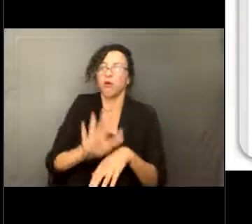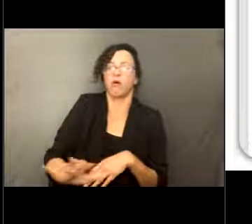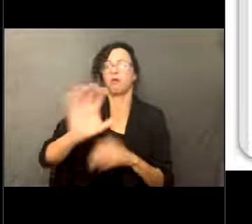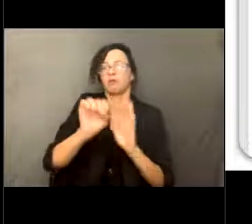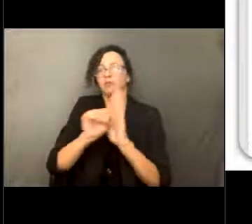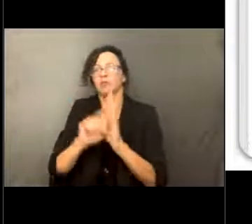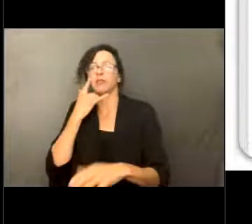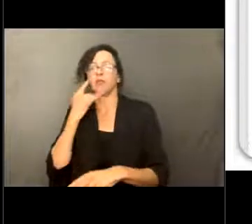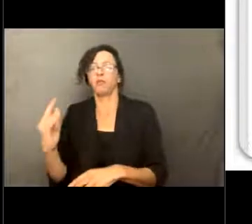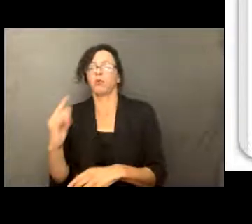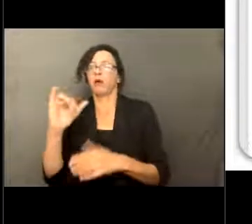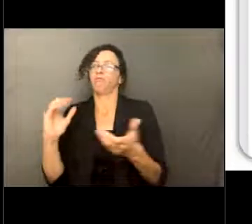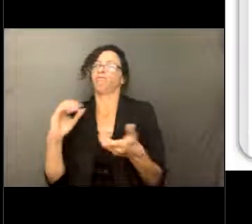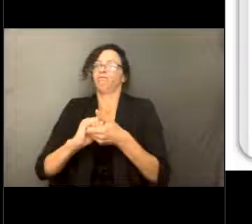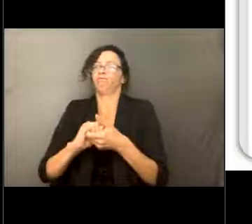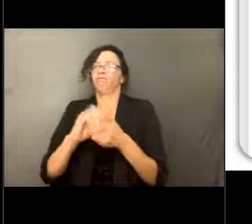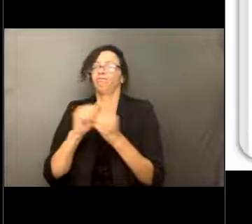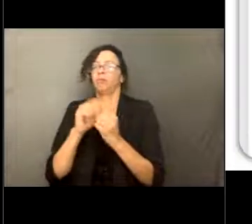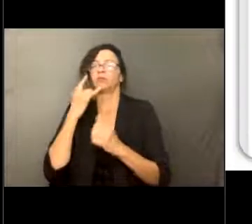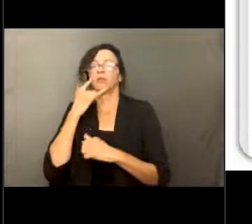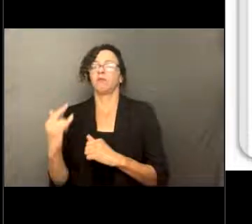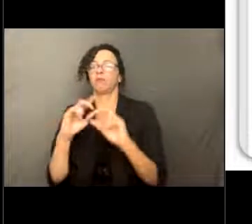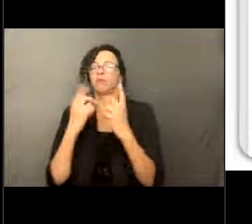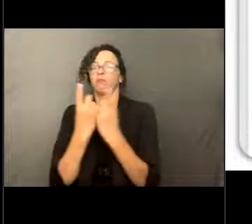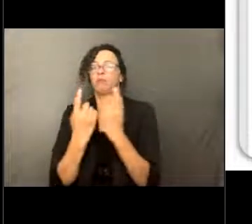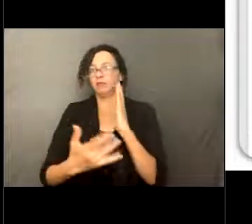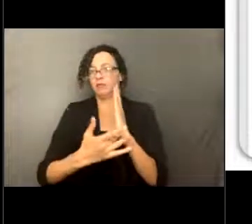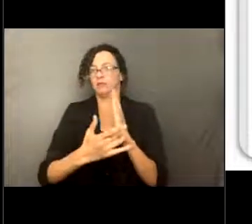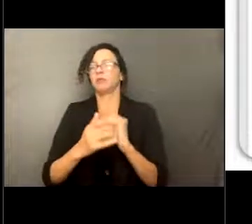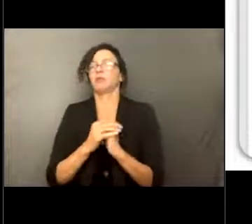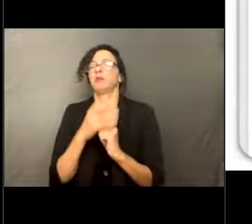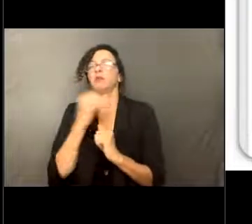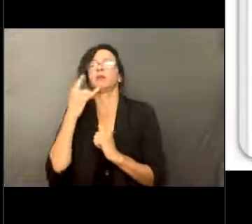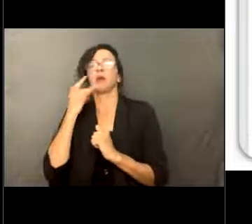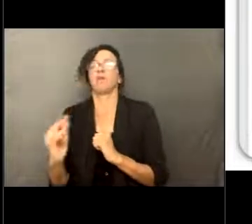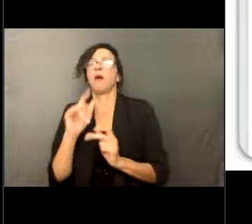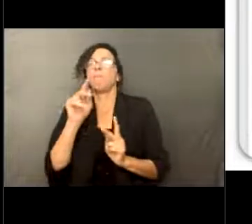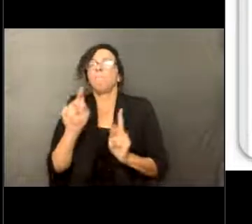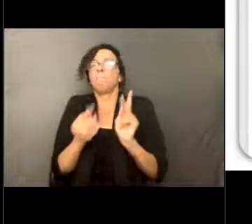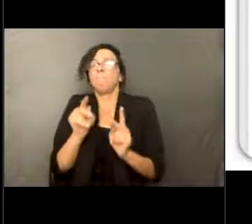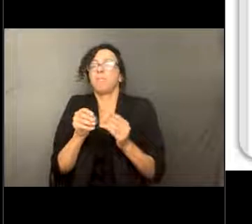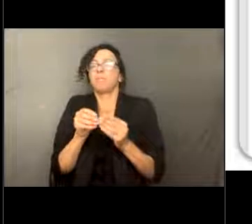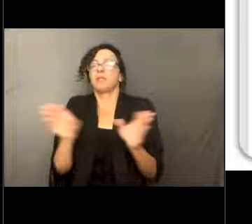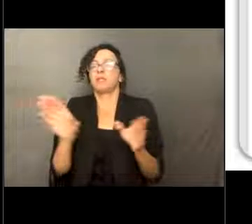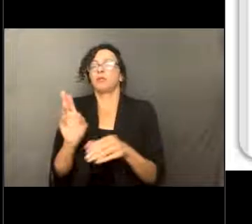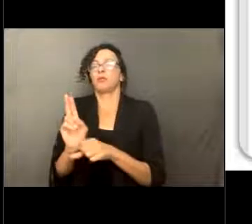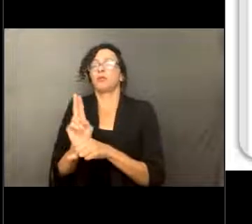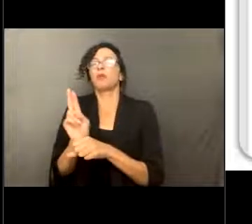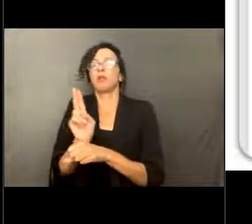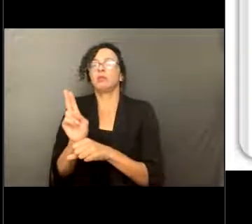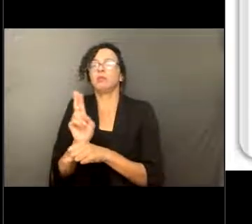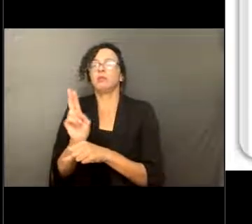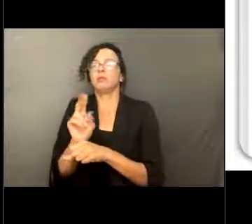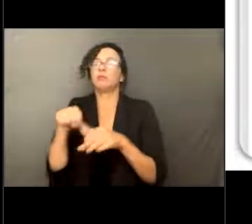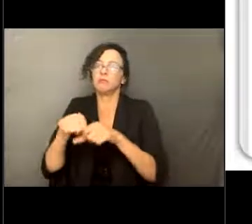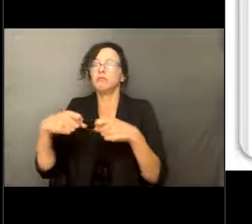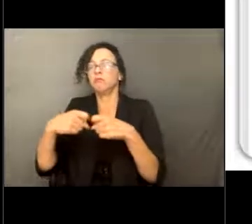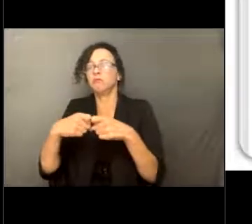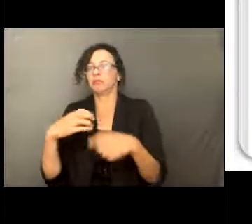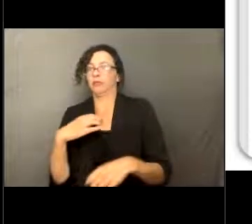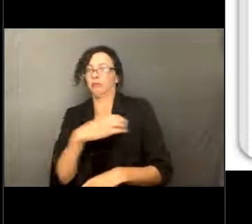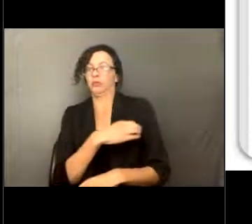the California Department of Technology and the California Public Utilities Commission. So I'm extremely proud and